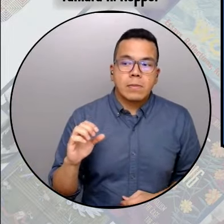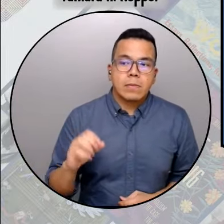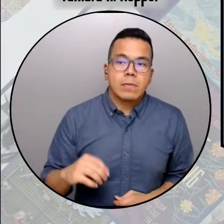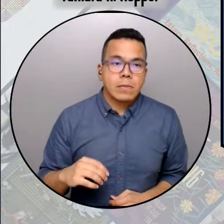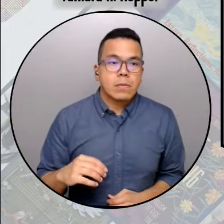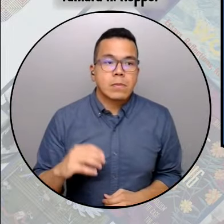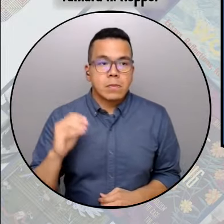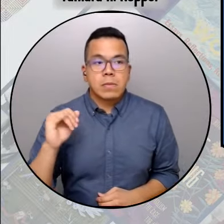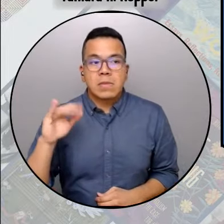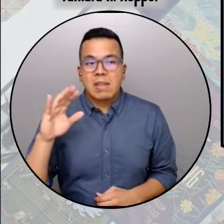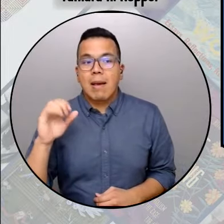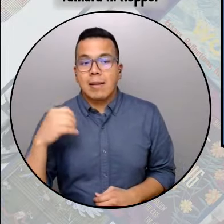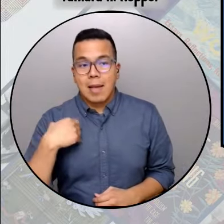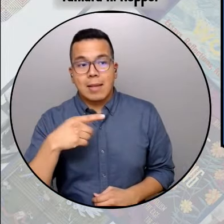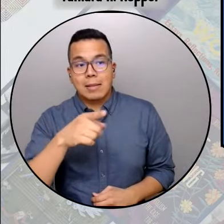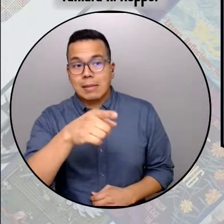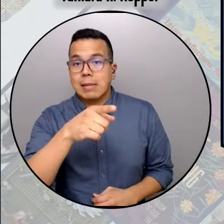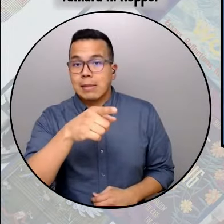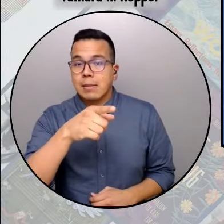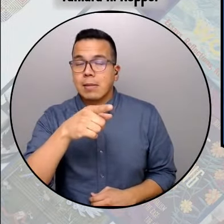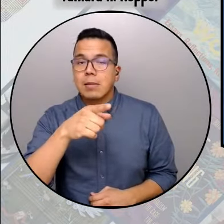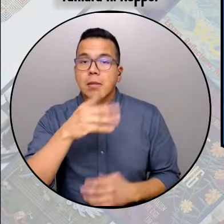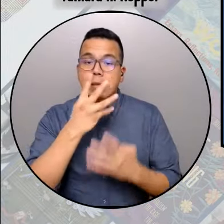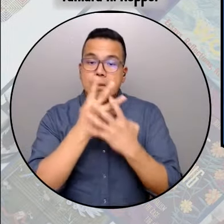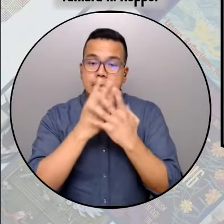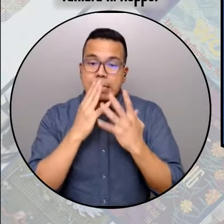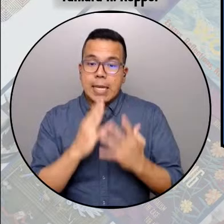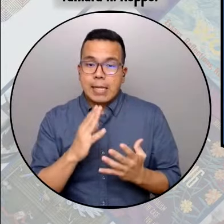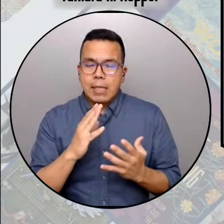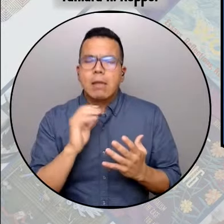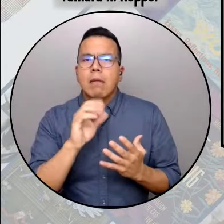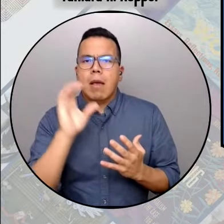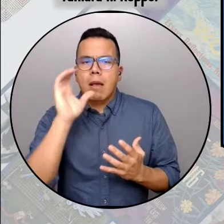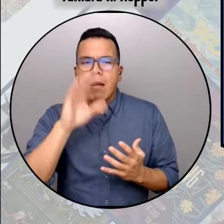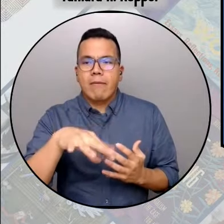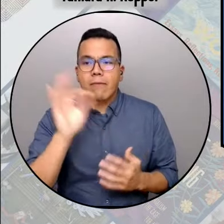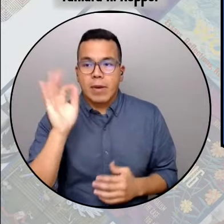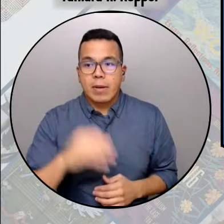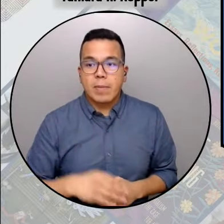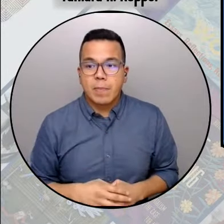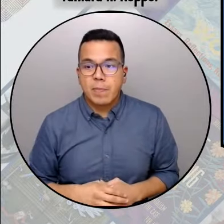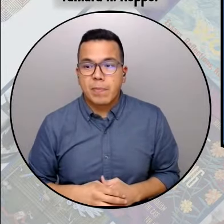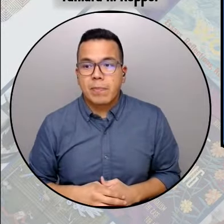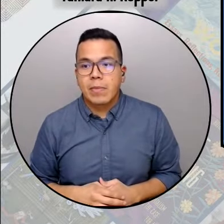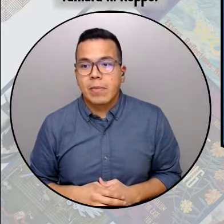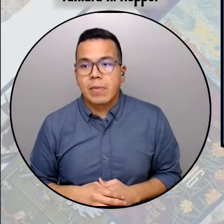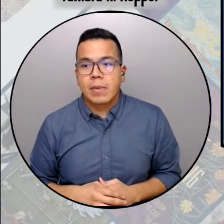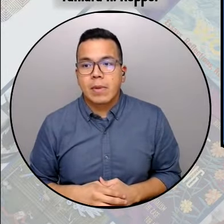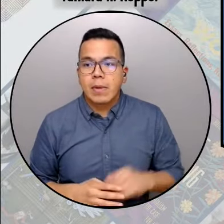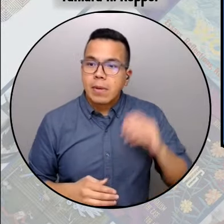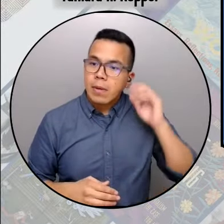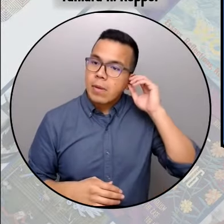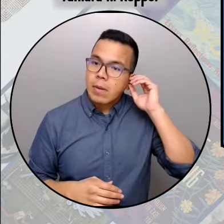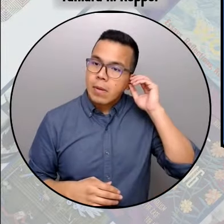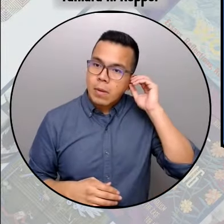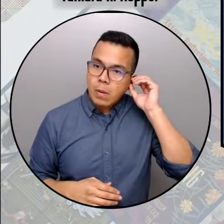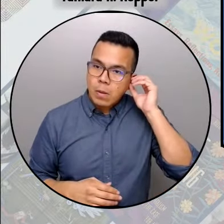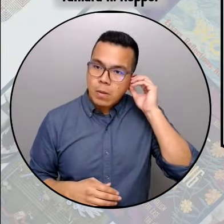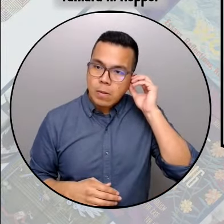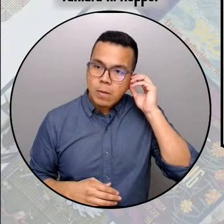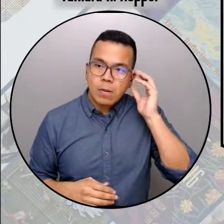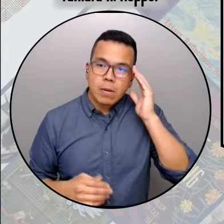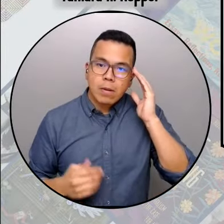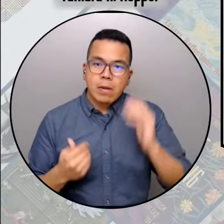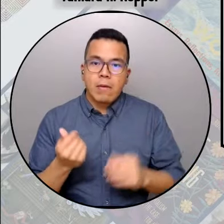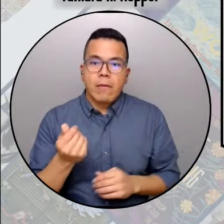this online detainee locator system. Now we're gonna finish the last couple slides very quickly. I just got a couple more slides